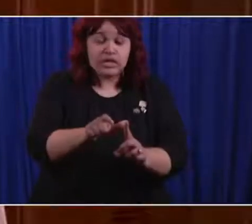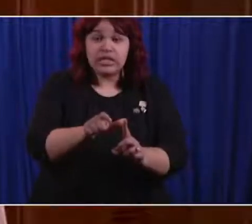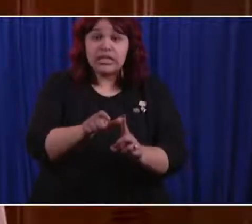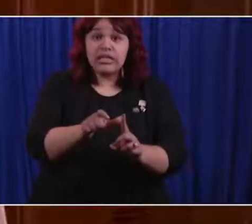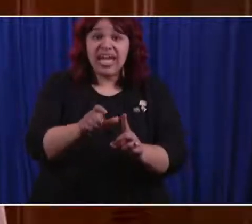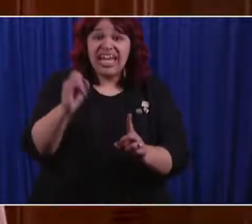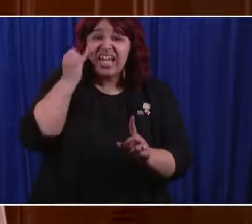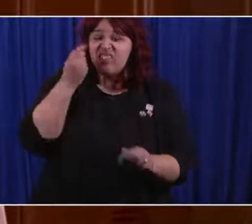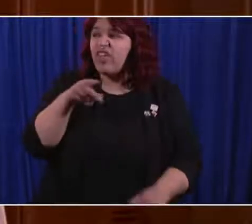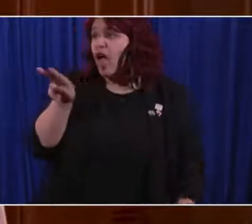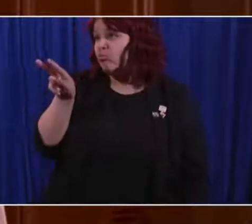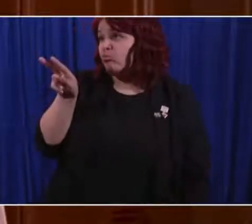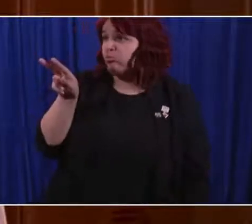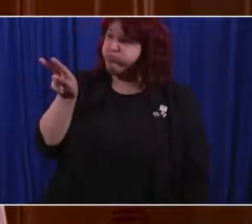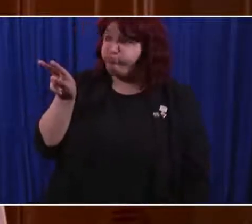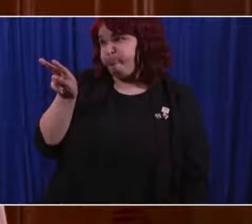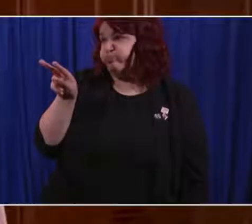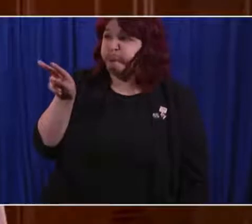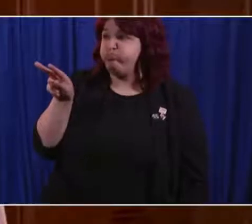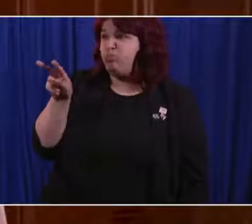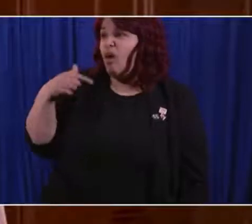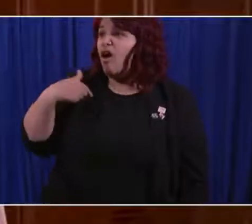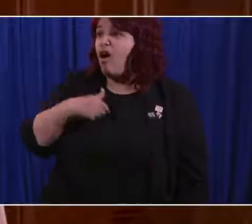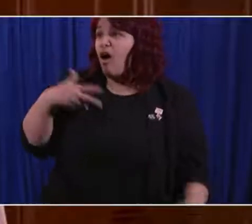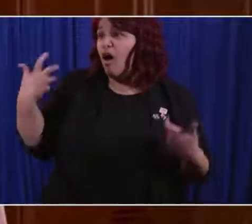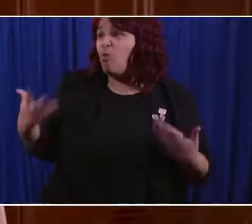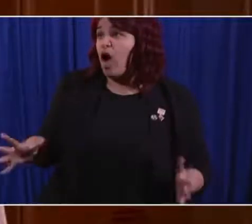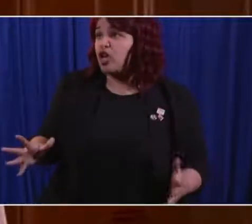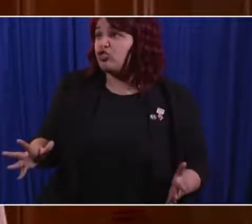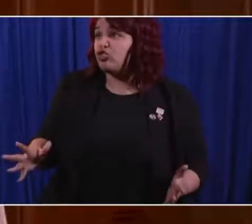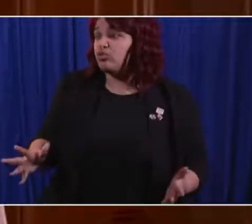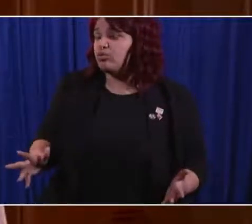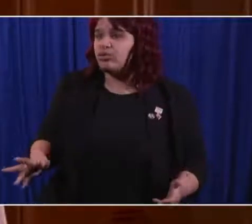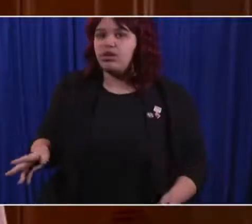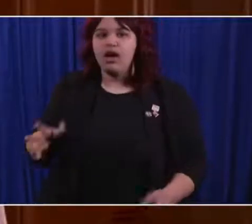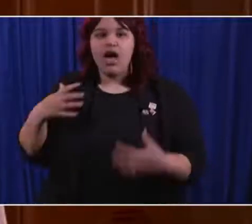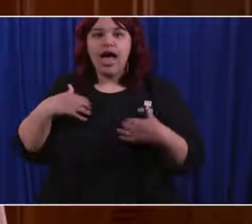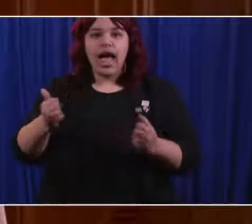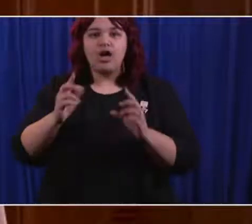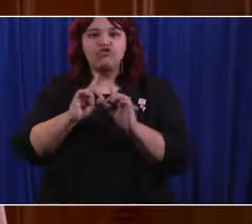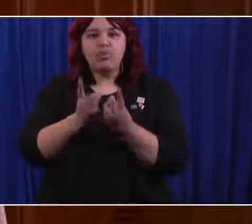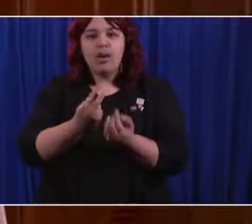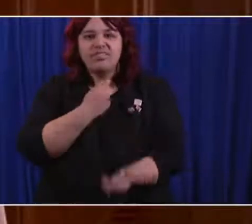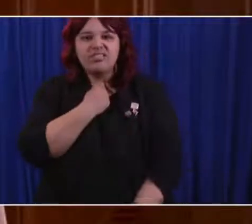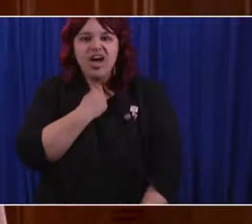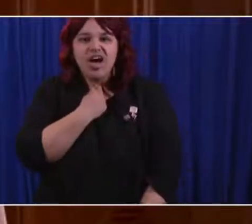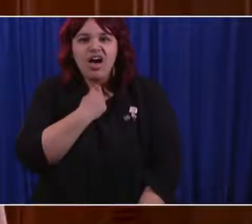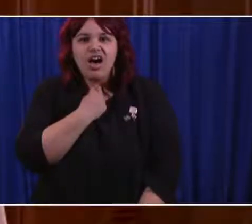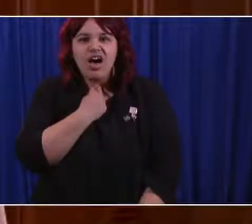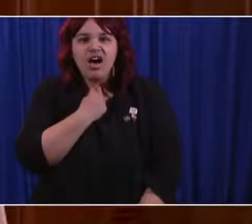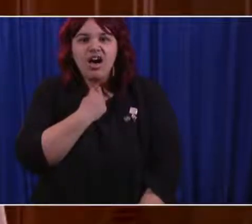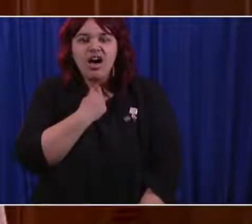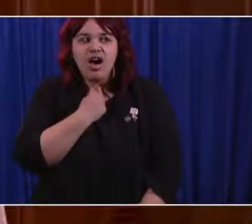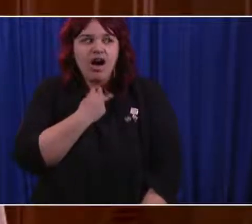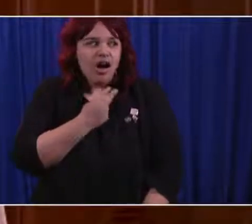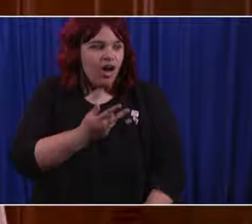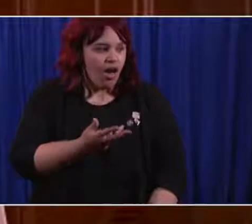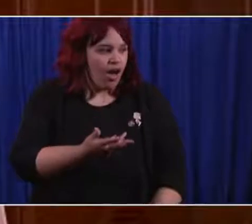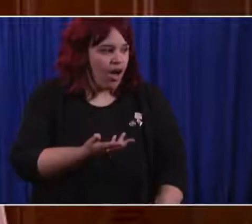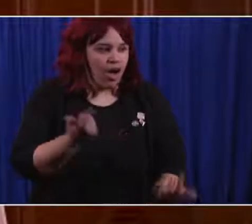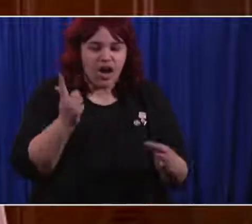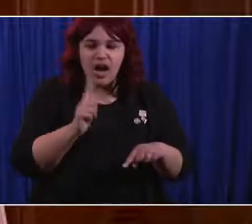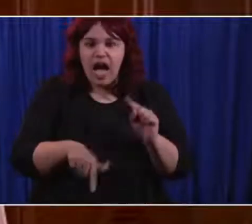that the health department would have no authority to have them quarantined at all. Now, in this particular case, as you know, they turned out